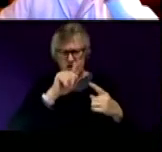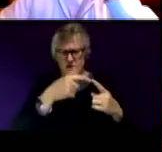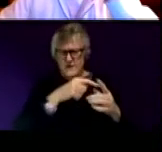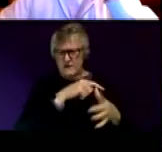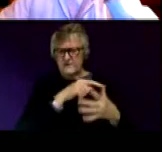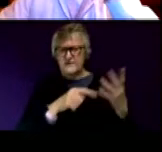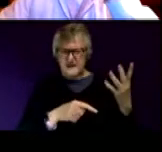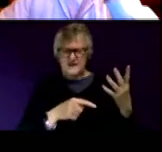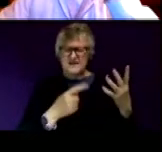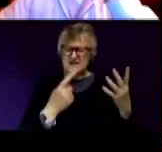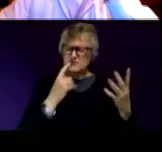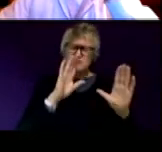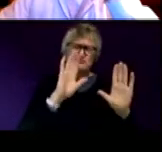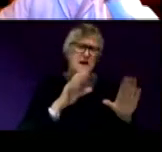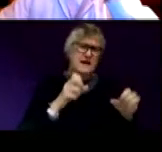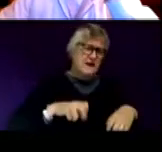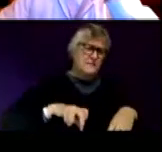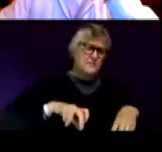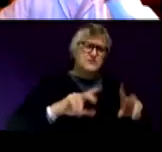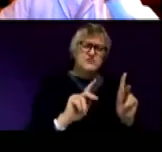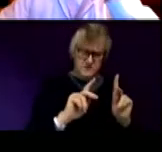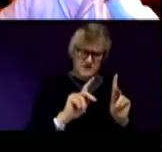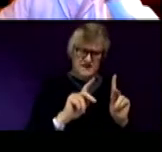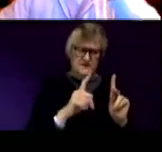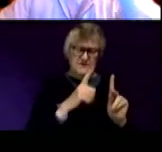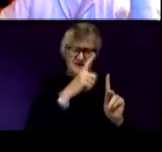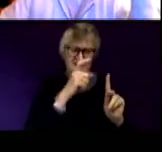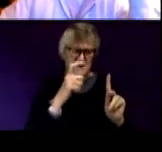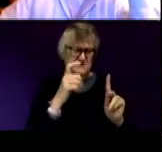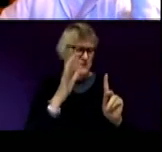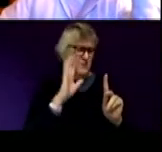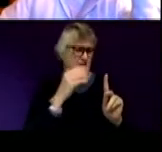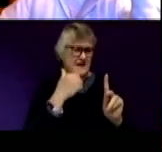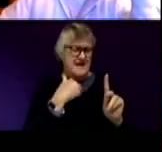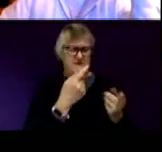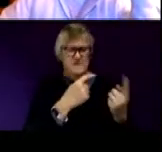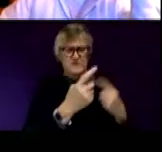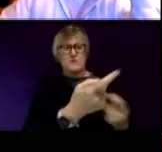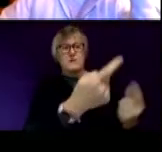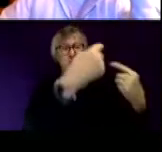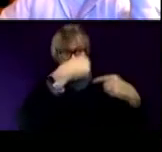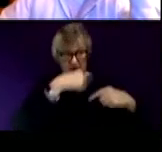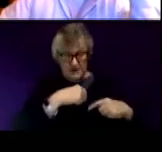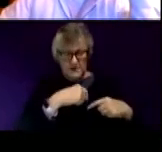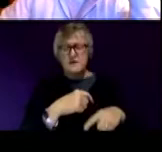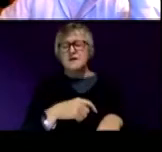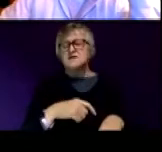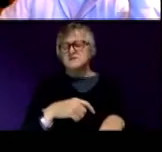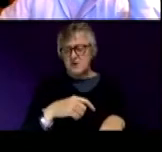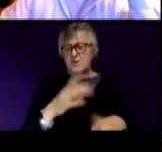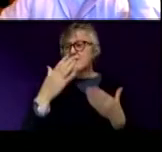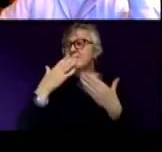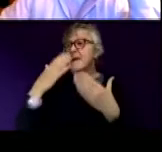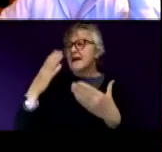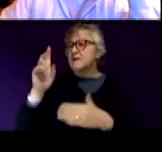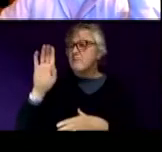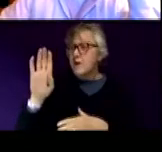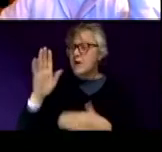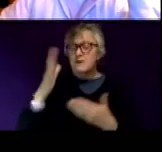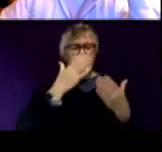a great opportunity if we start thinking about this in regards to the structure. But thank you, Barb. Thank you,